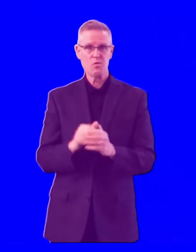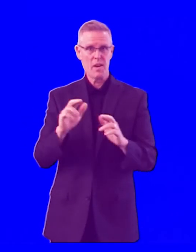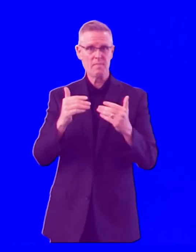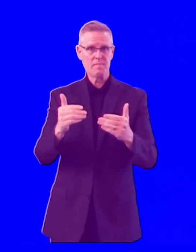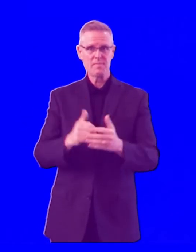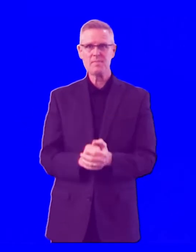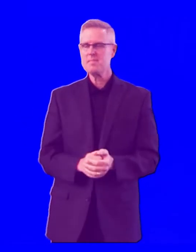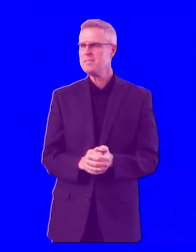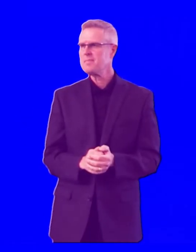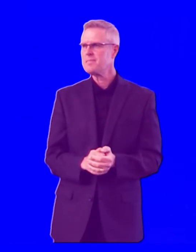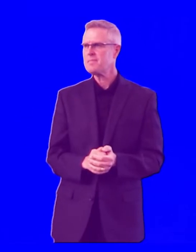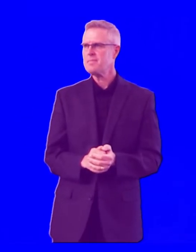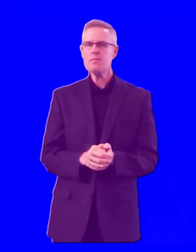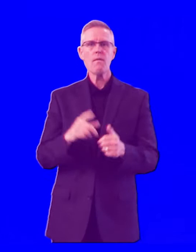we go.